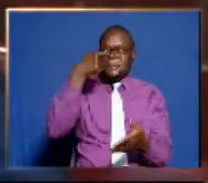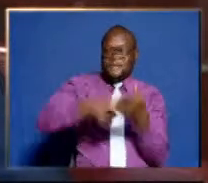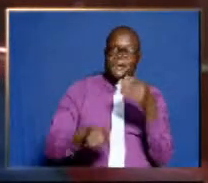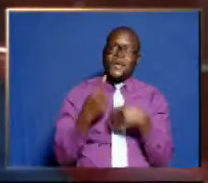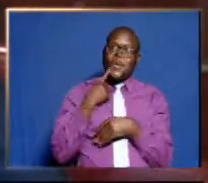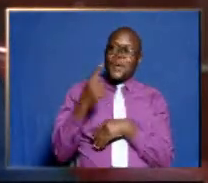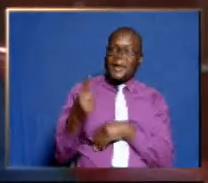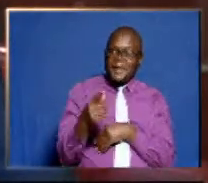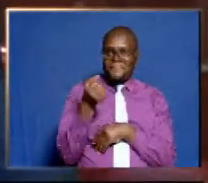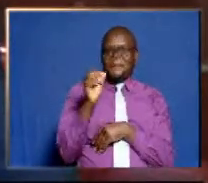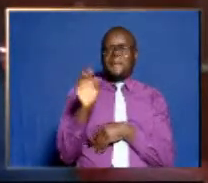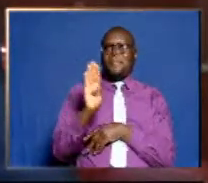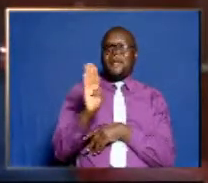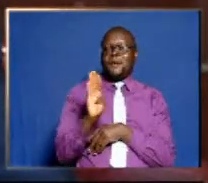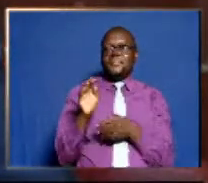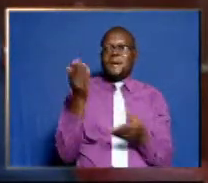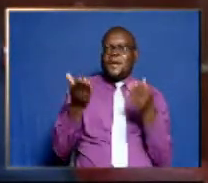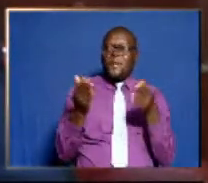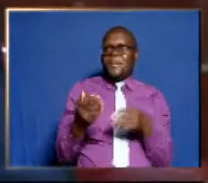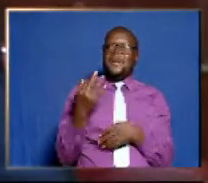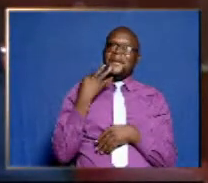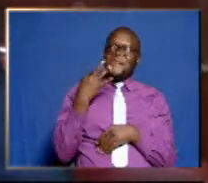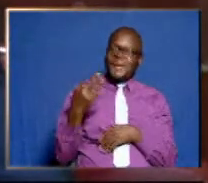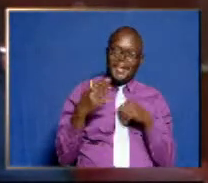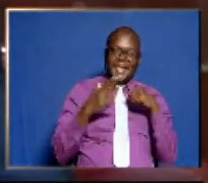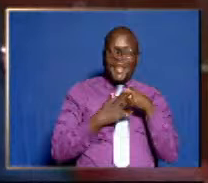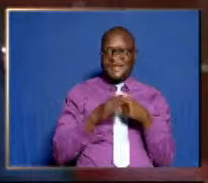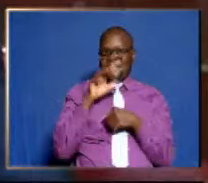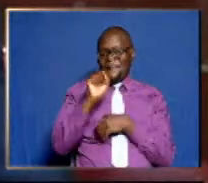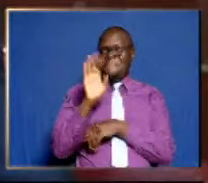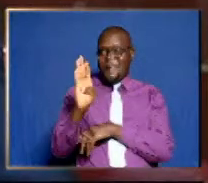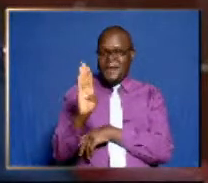billion shillings, compared to 395 billion,